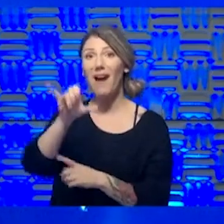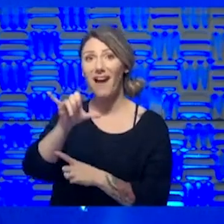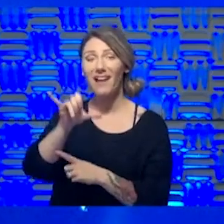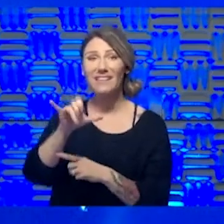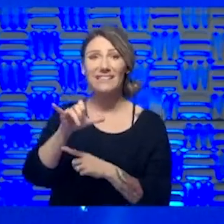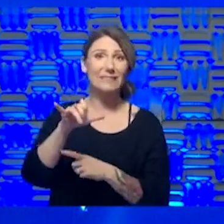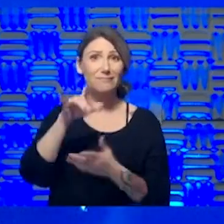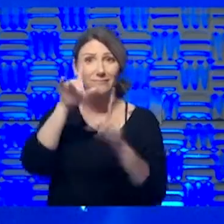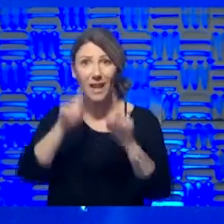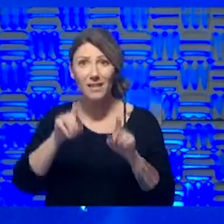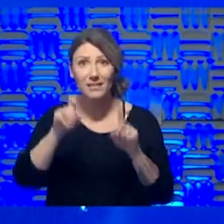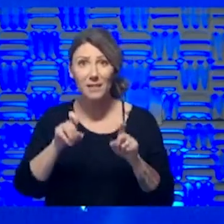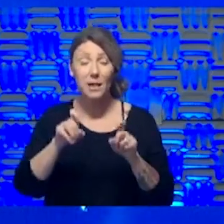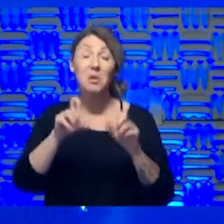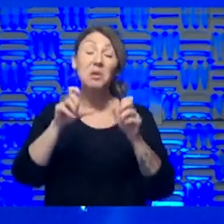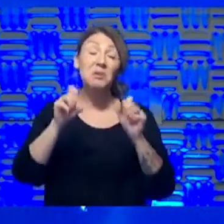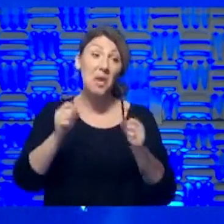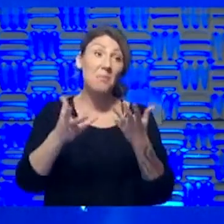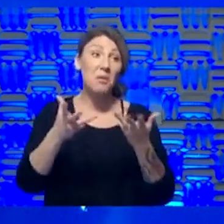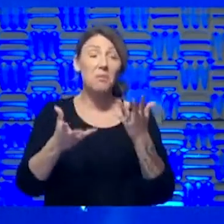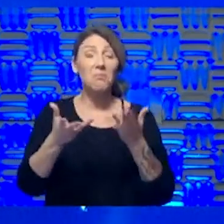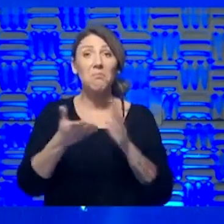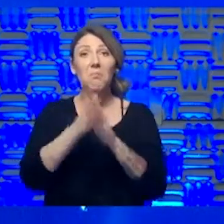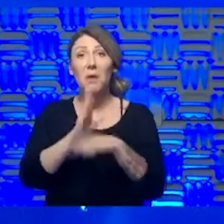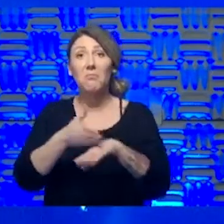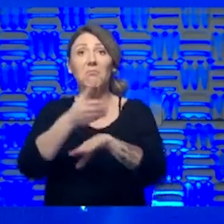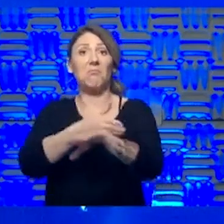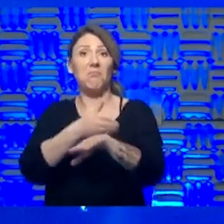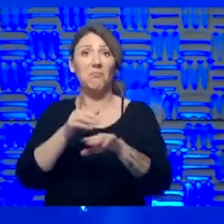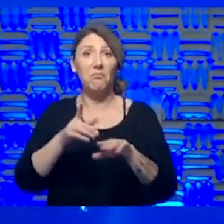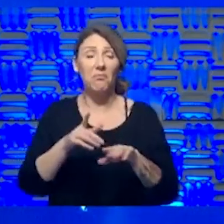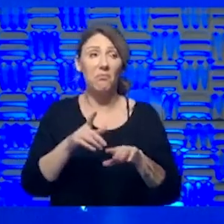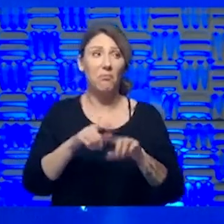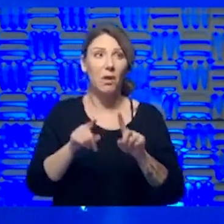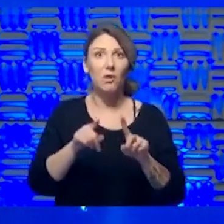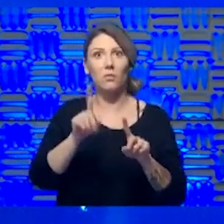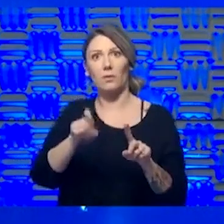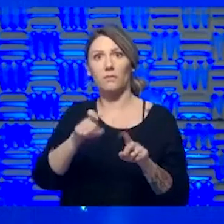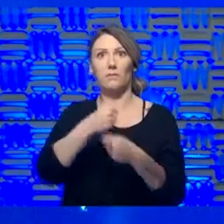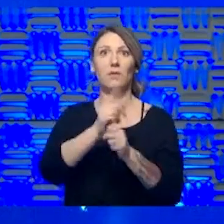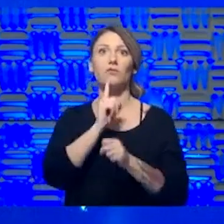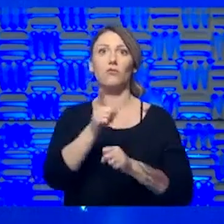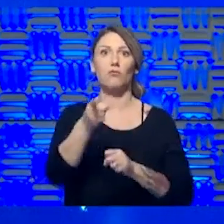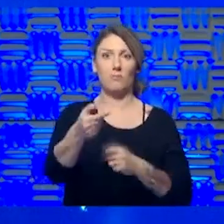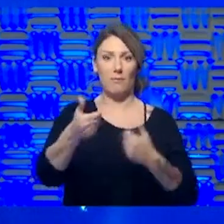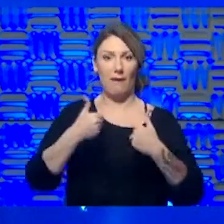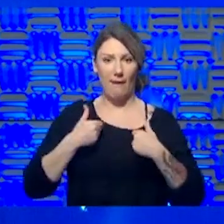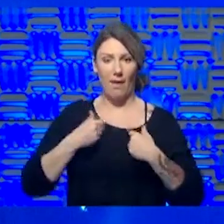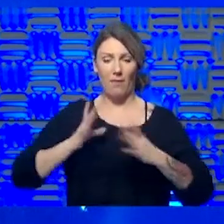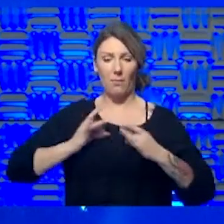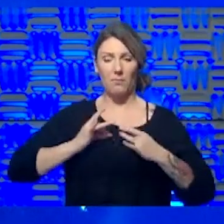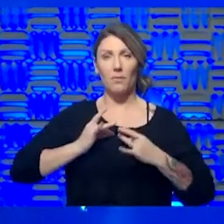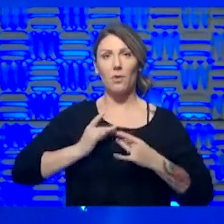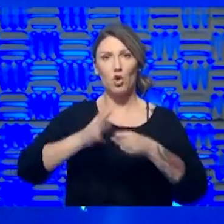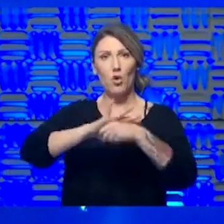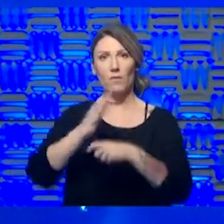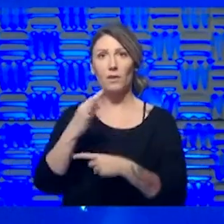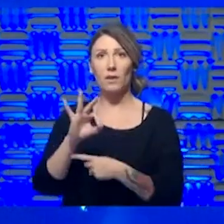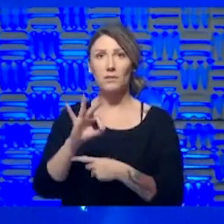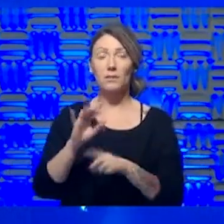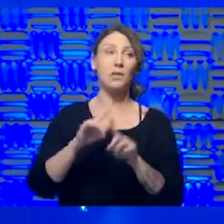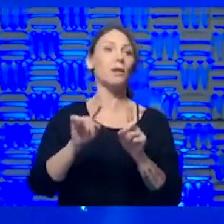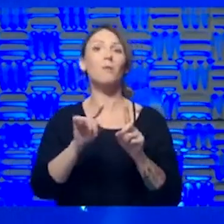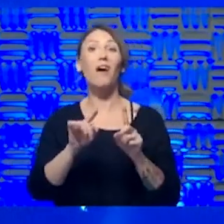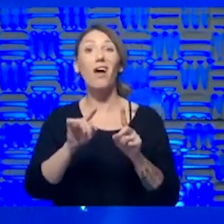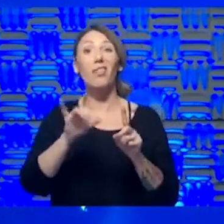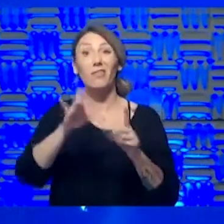it can still confuse different coronaviruses, so you're not always sure you have COVID-19. But because the disease prevalence is still